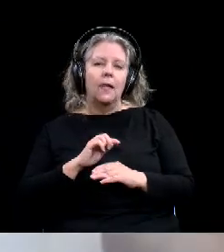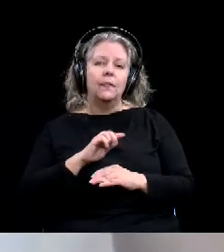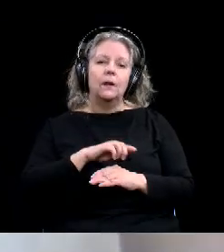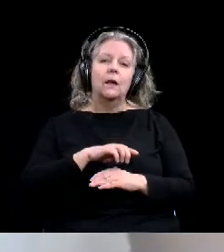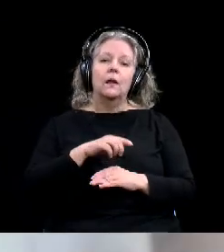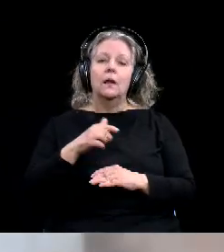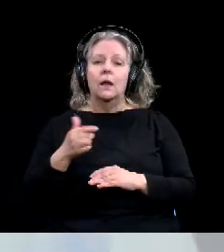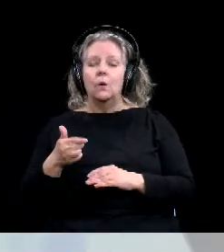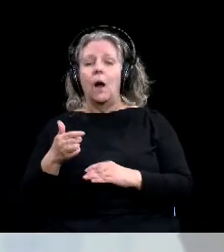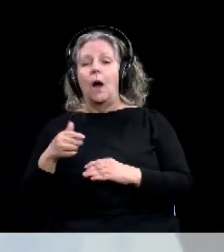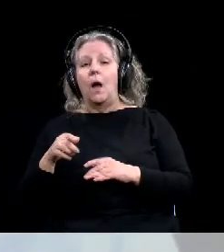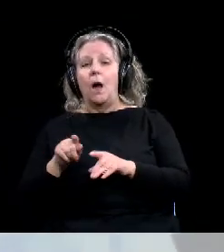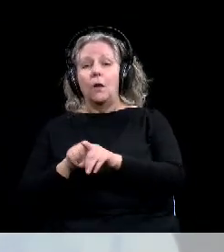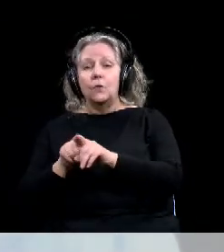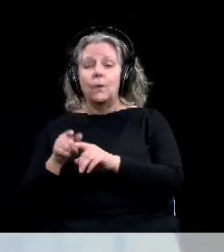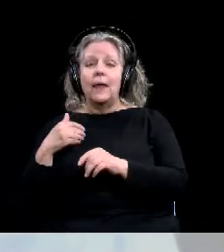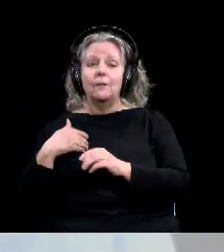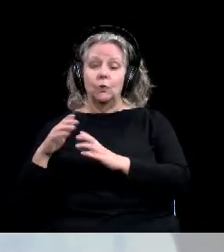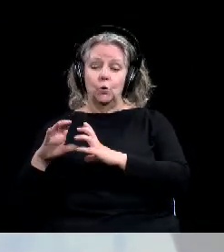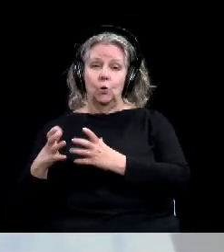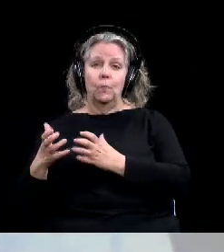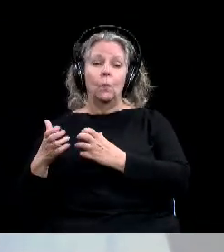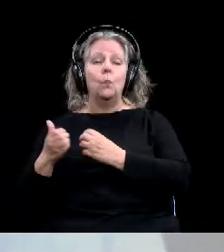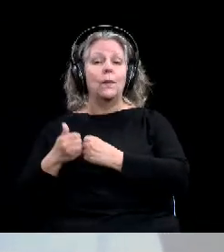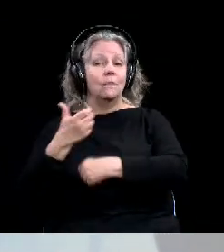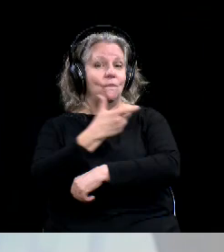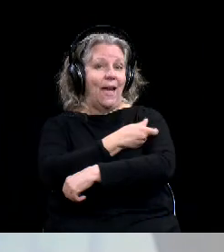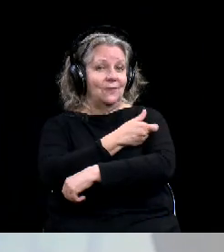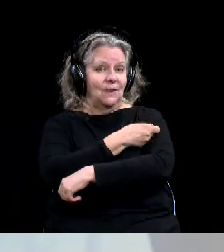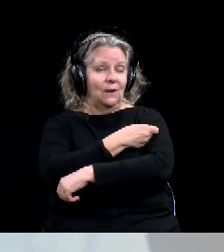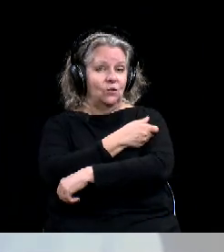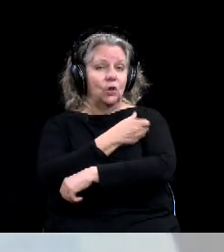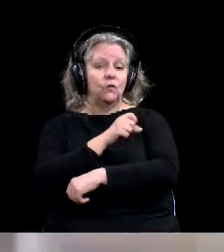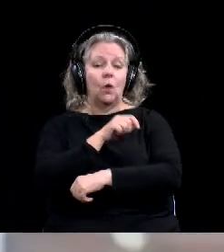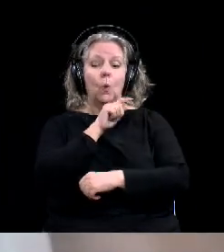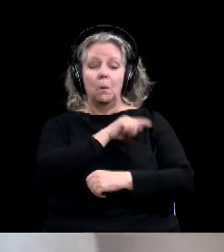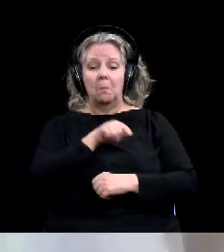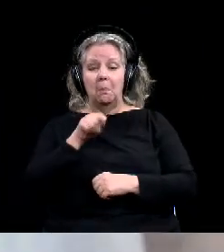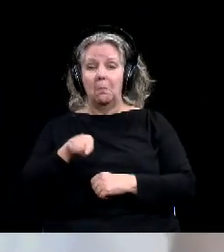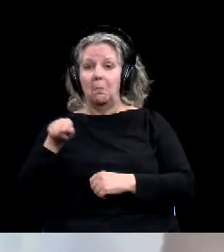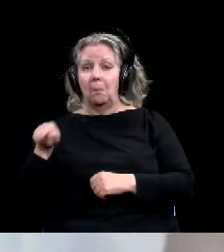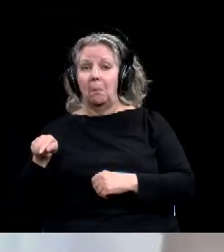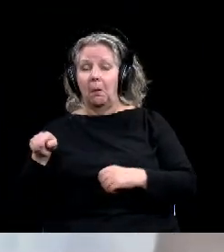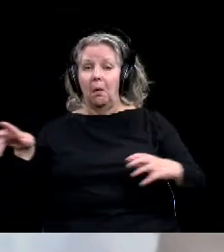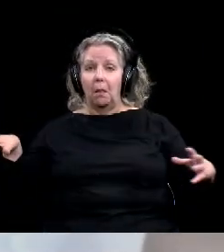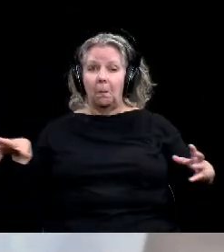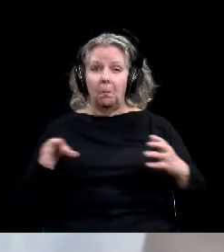of really all three populations, those asymptomatic who became immune, the